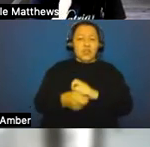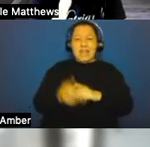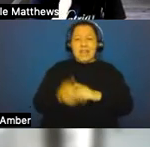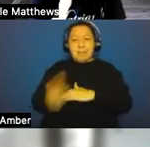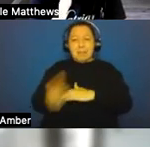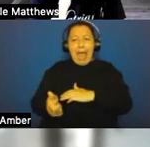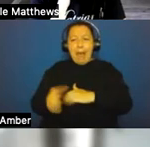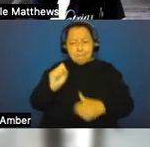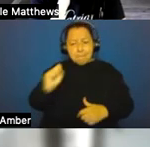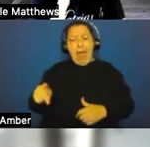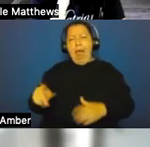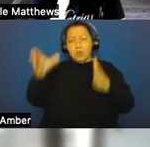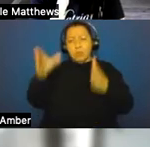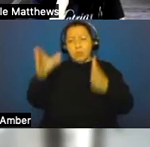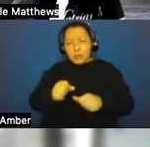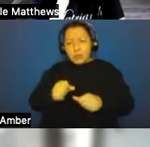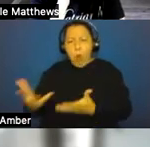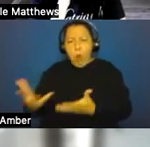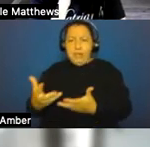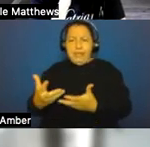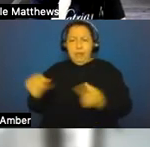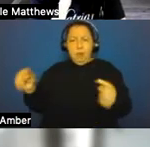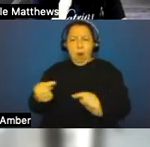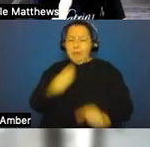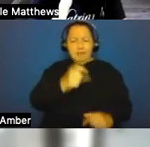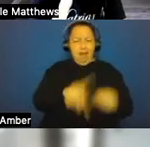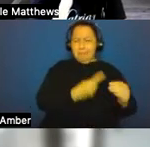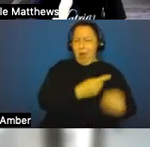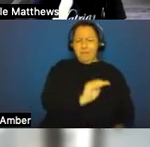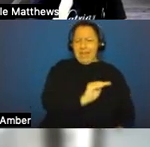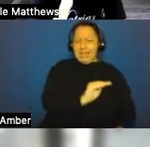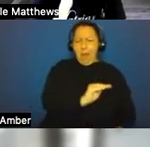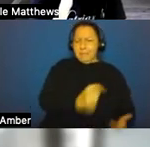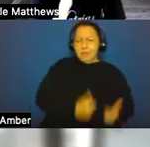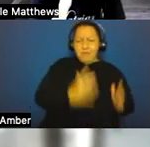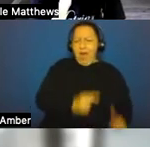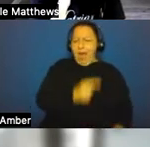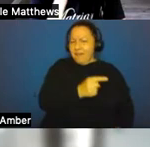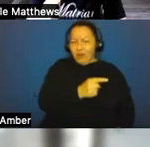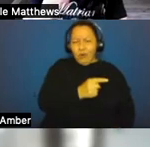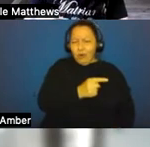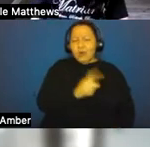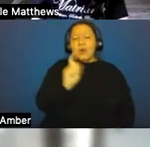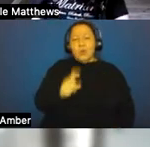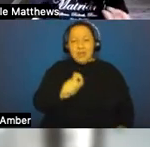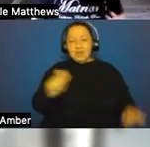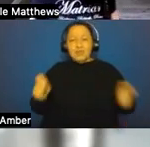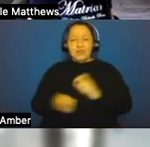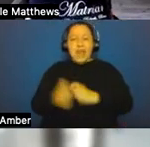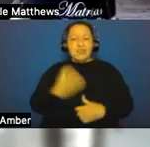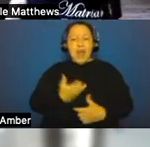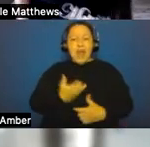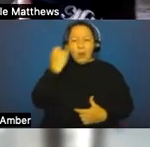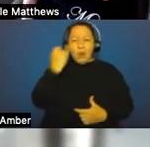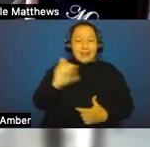to the perpetrator. It's not about what the victim did. We need to shift our ideas about how to